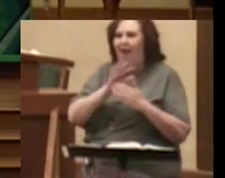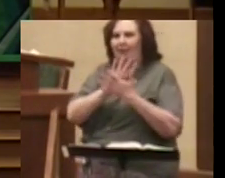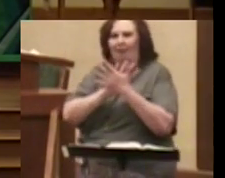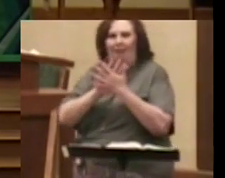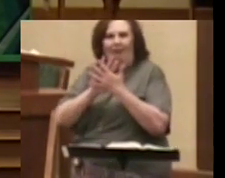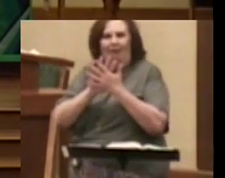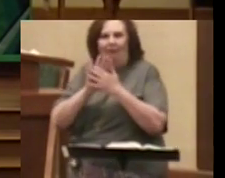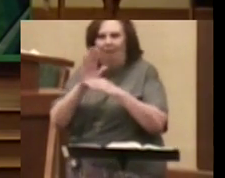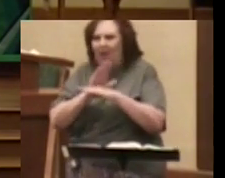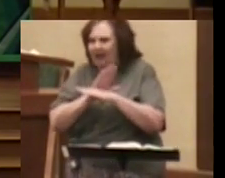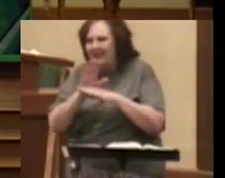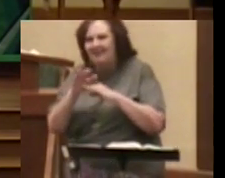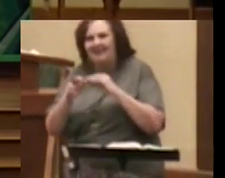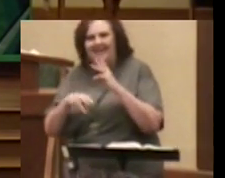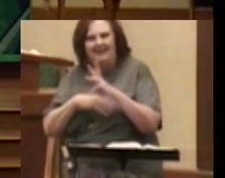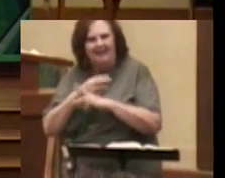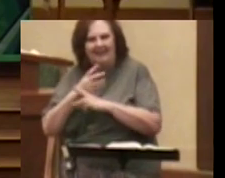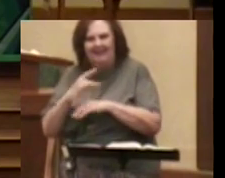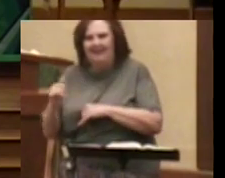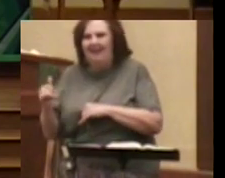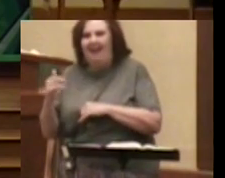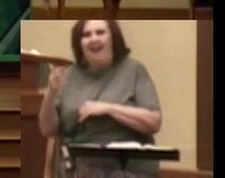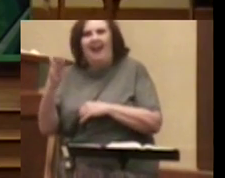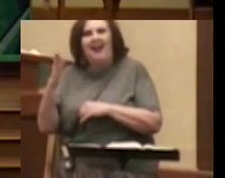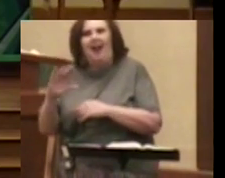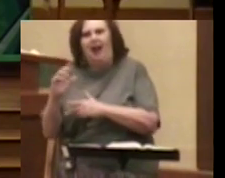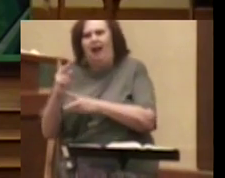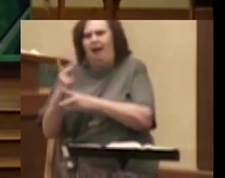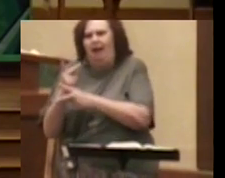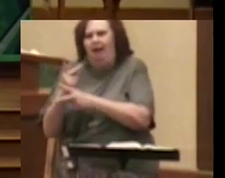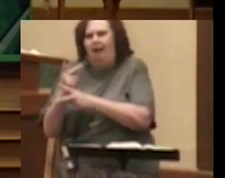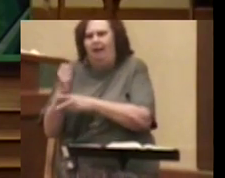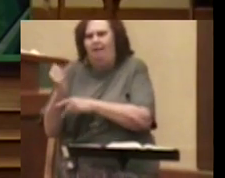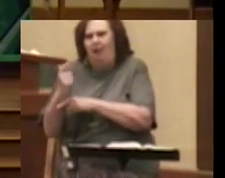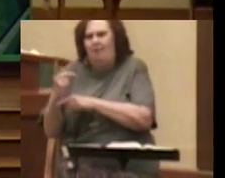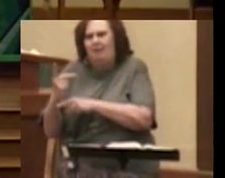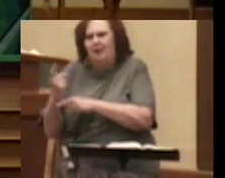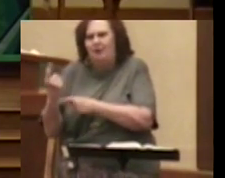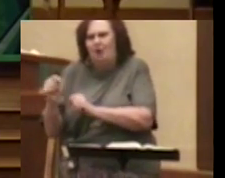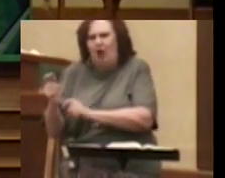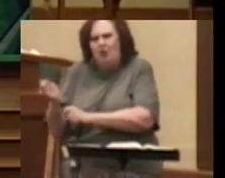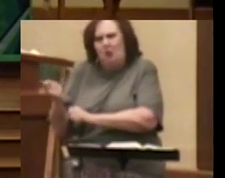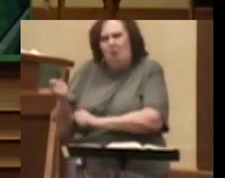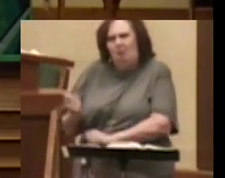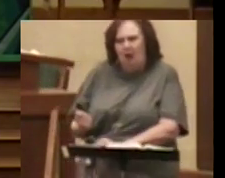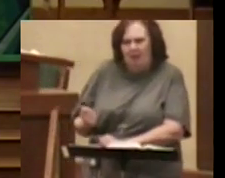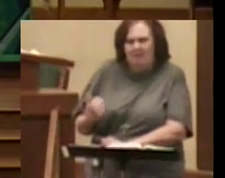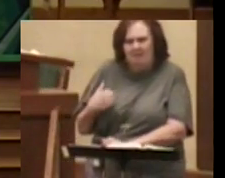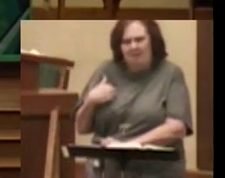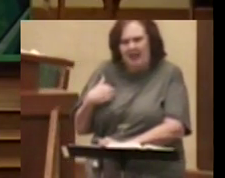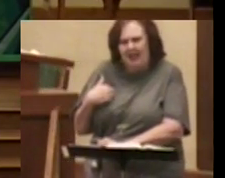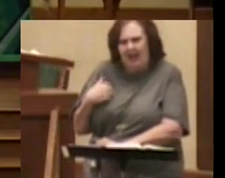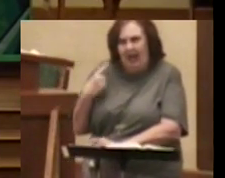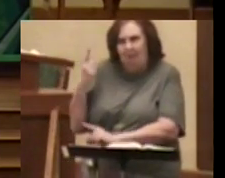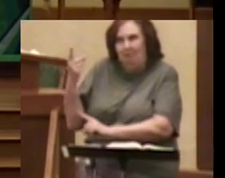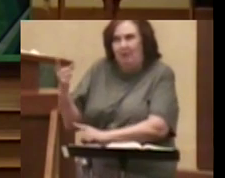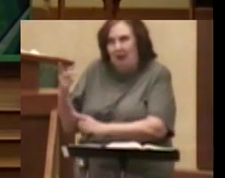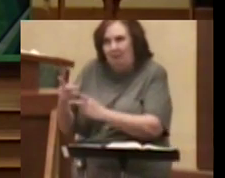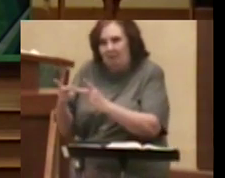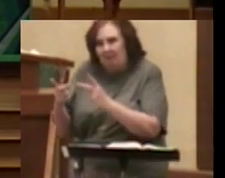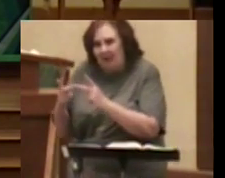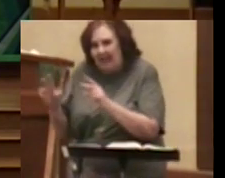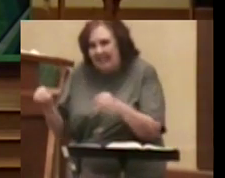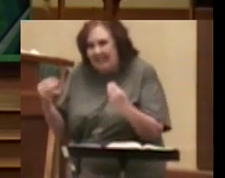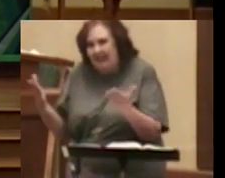God holds me head and shoulders above all who try to pull me down. I'm headed for his place to offer